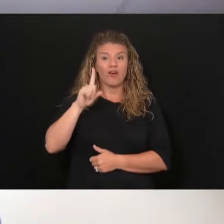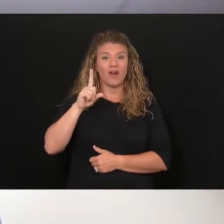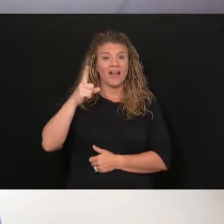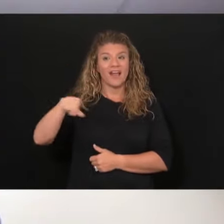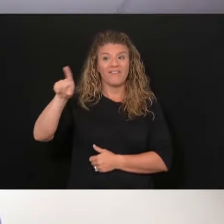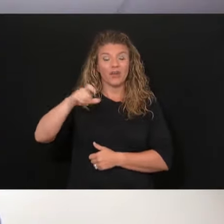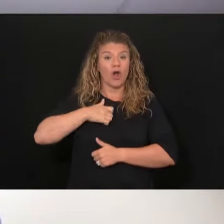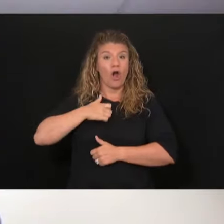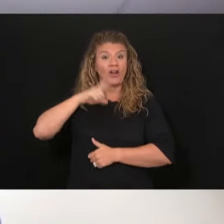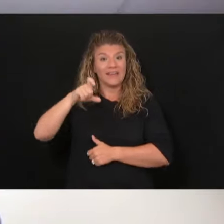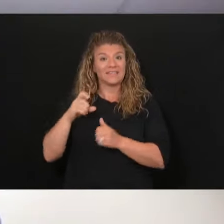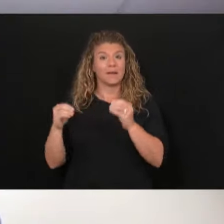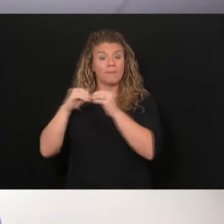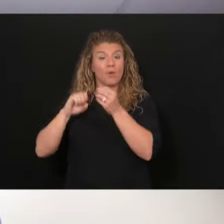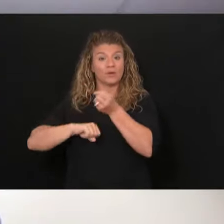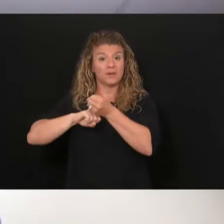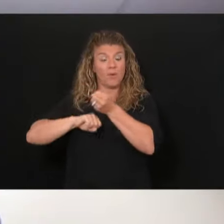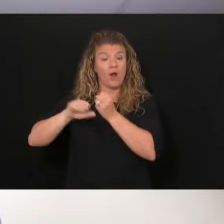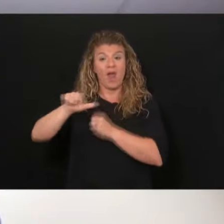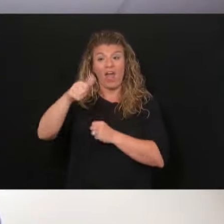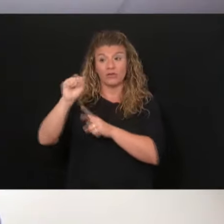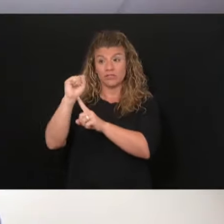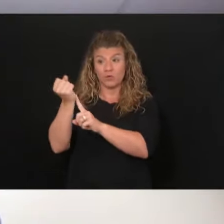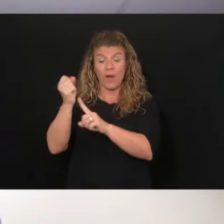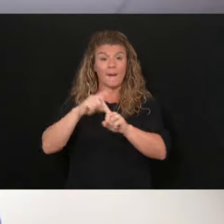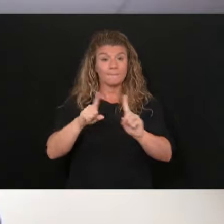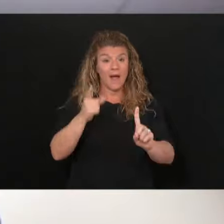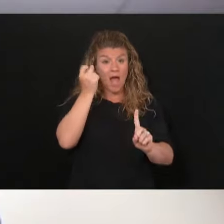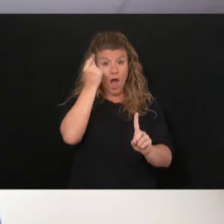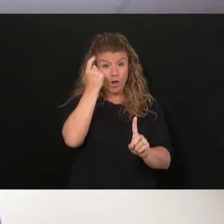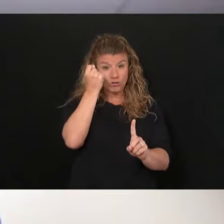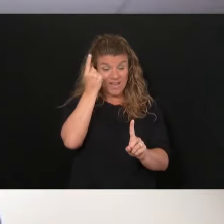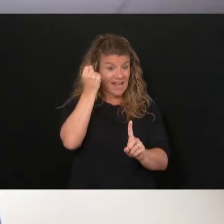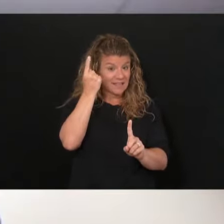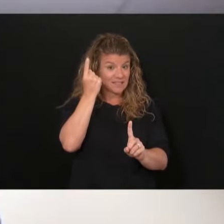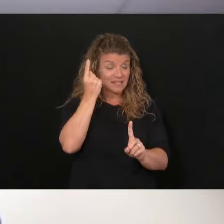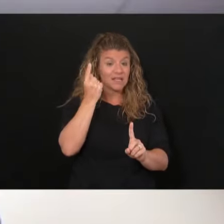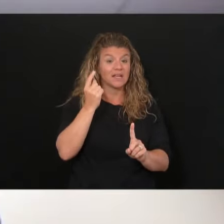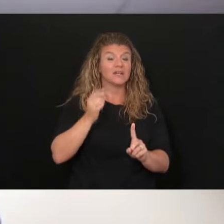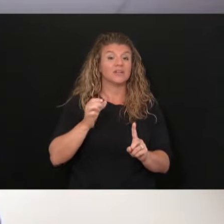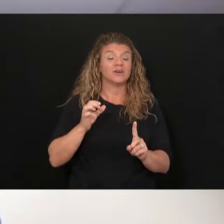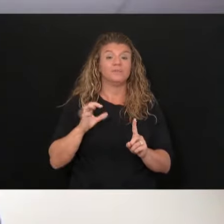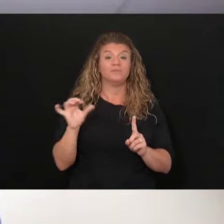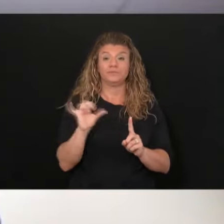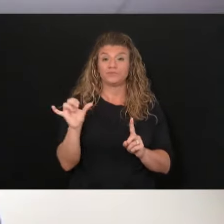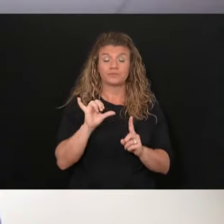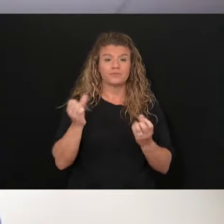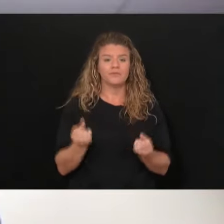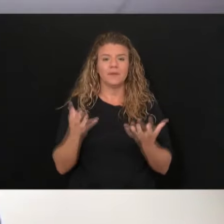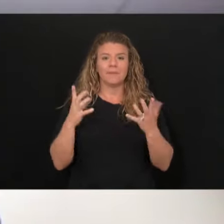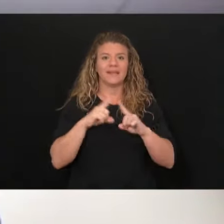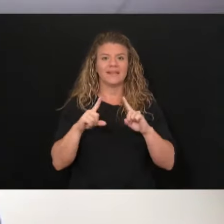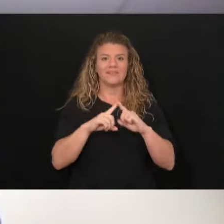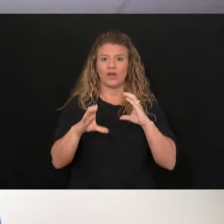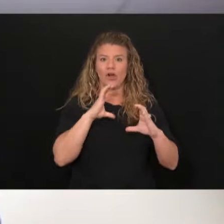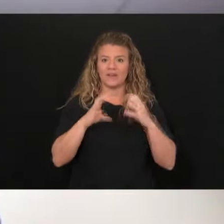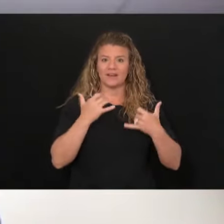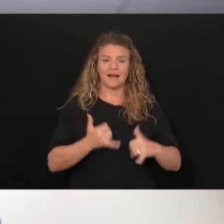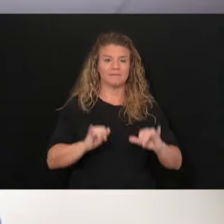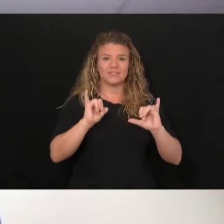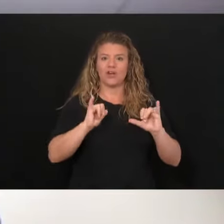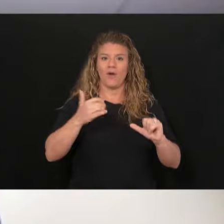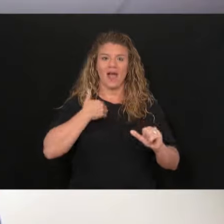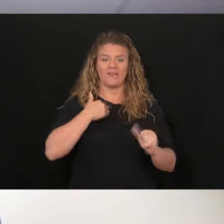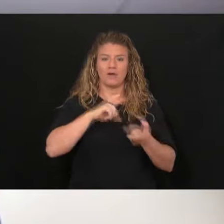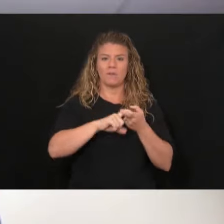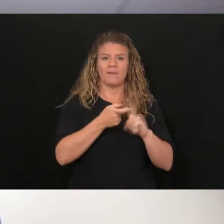for the Guard in certain circumstances. But understand, just like the many conversations I still have with my